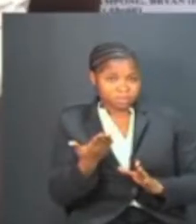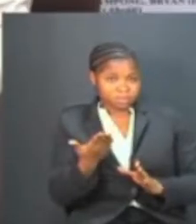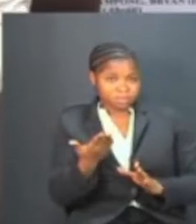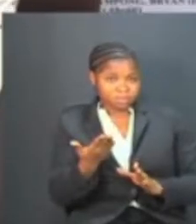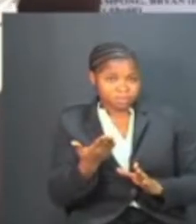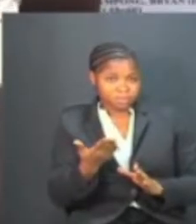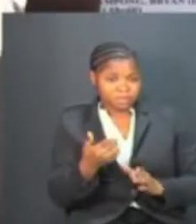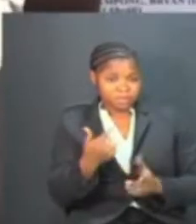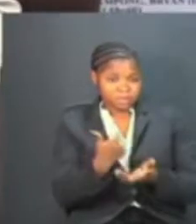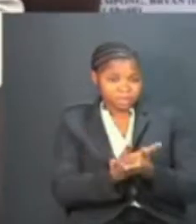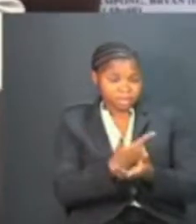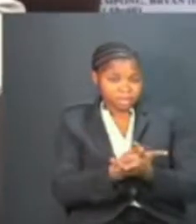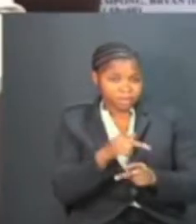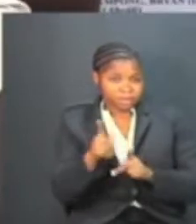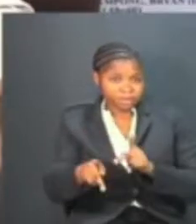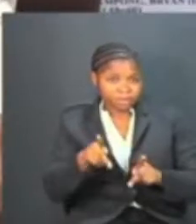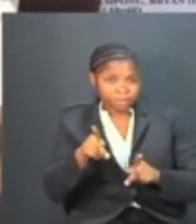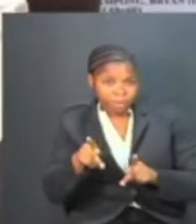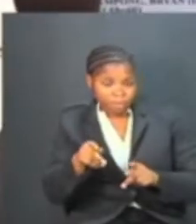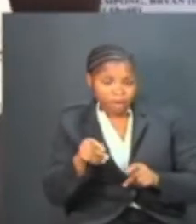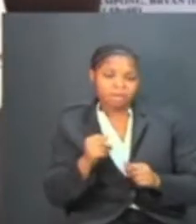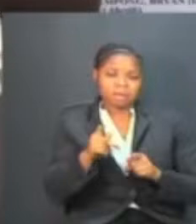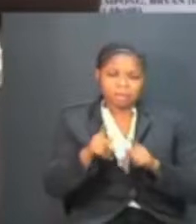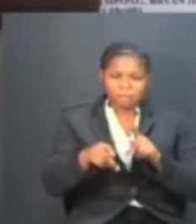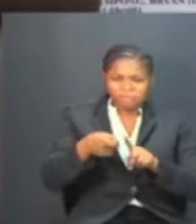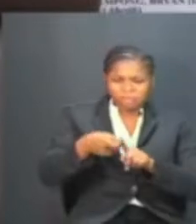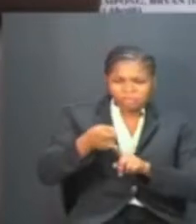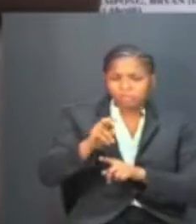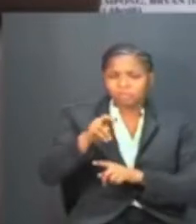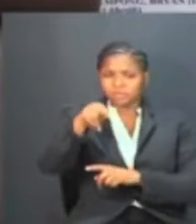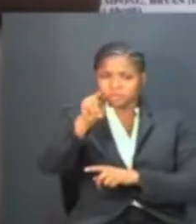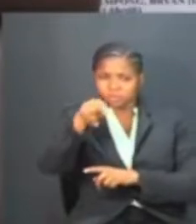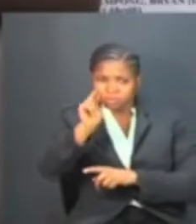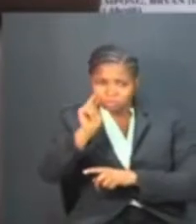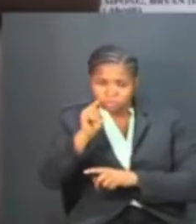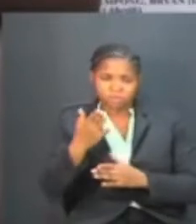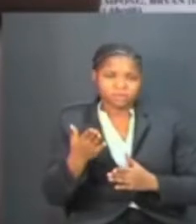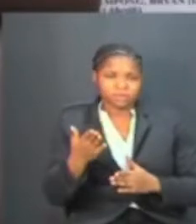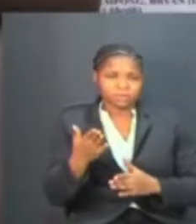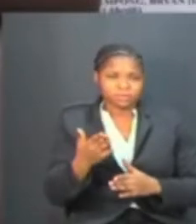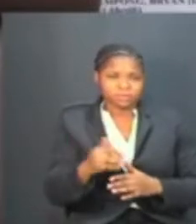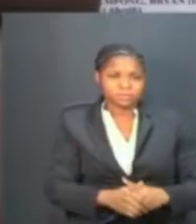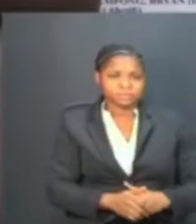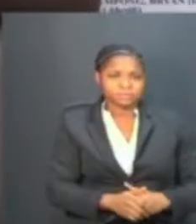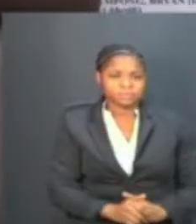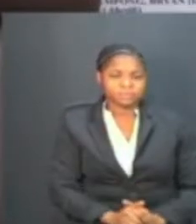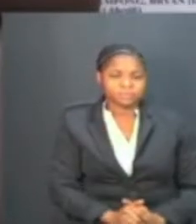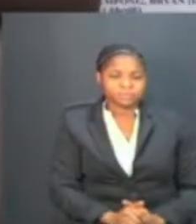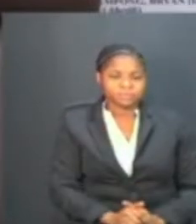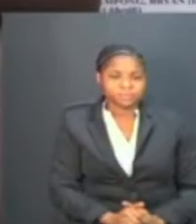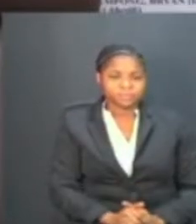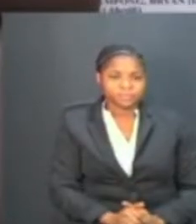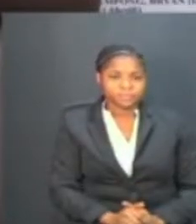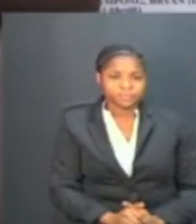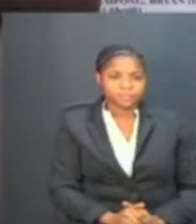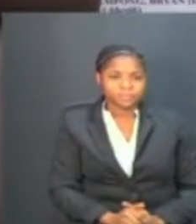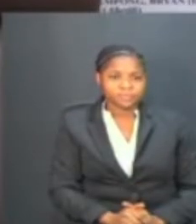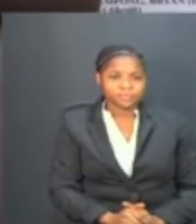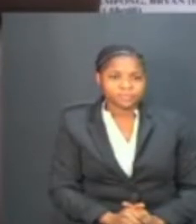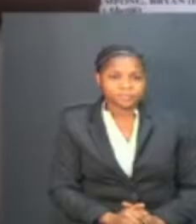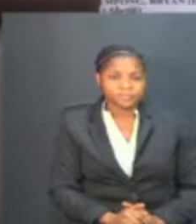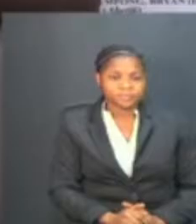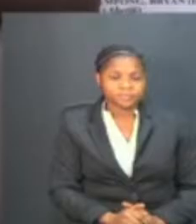region who traditionally this smoke starts from. So, Mr. Speaker, without much, I'll also